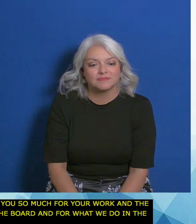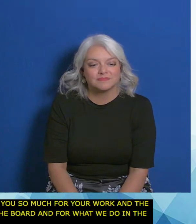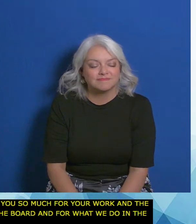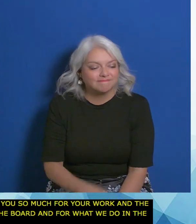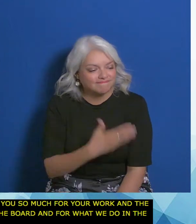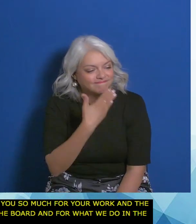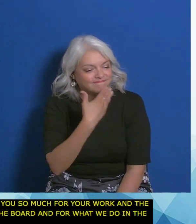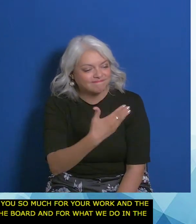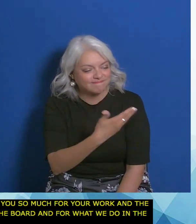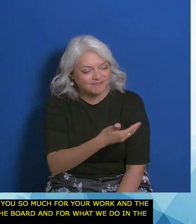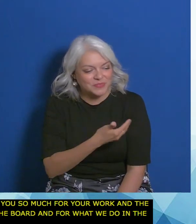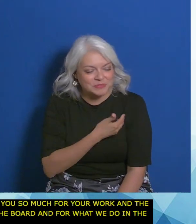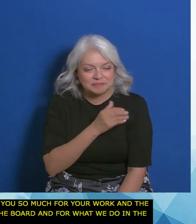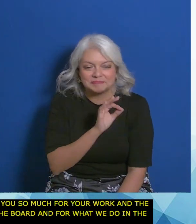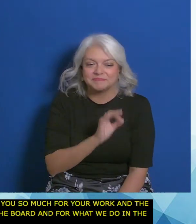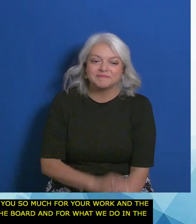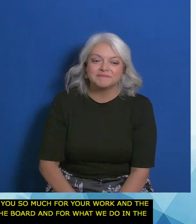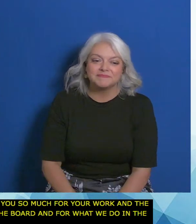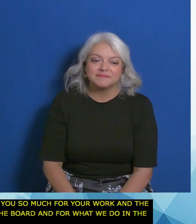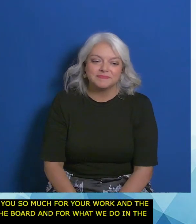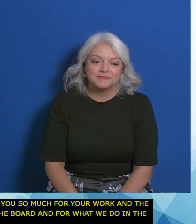Thank you.